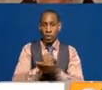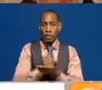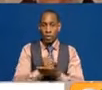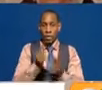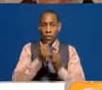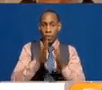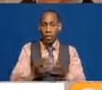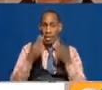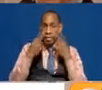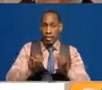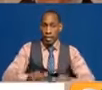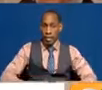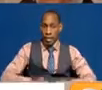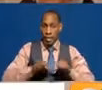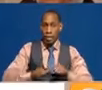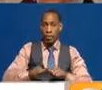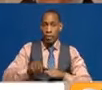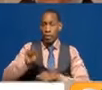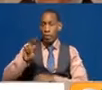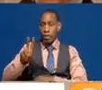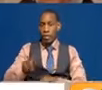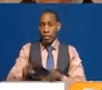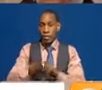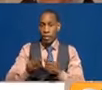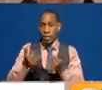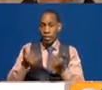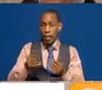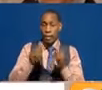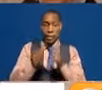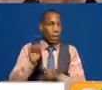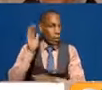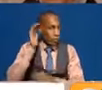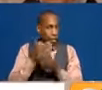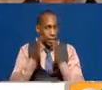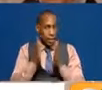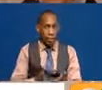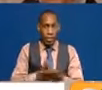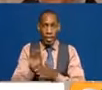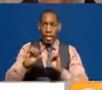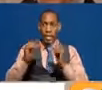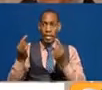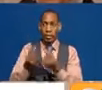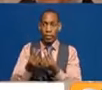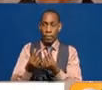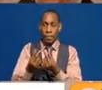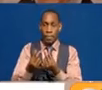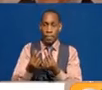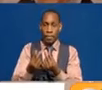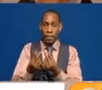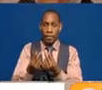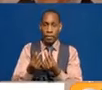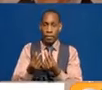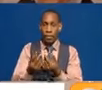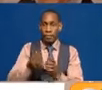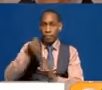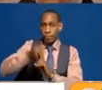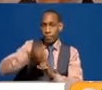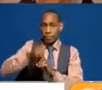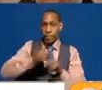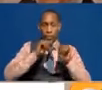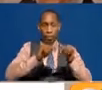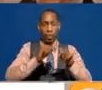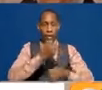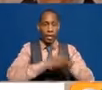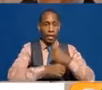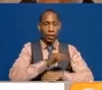television. Further to date, I'm yet to hear of any human rights group or defenders condemn the